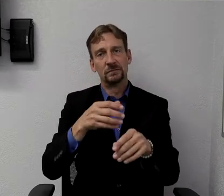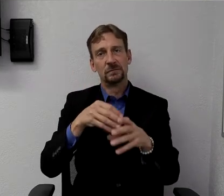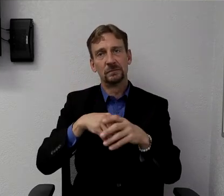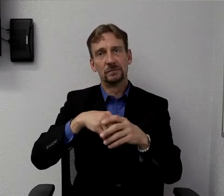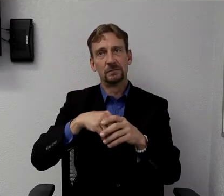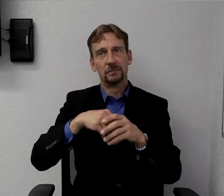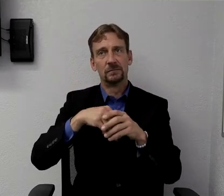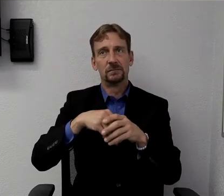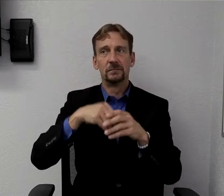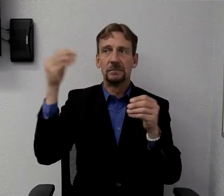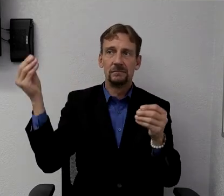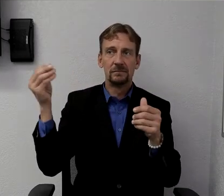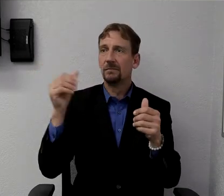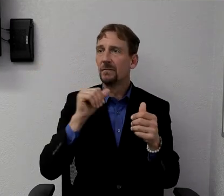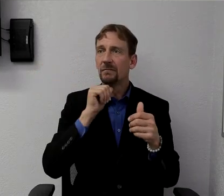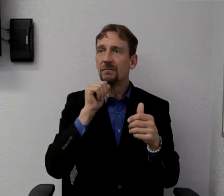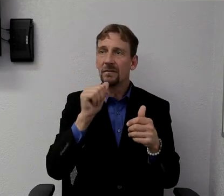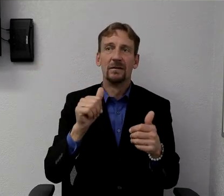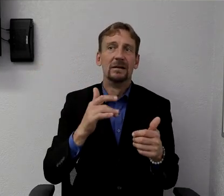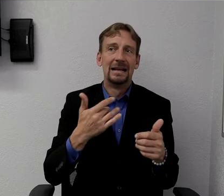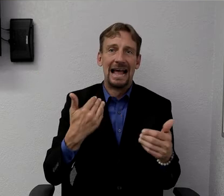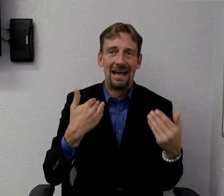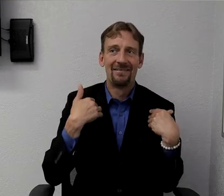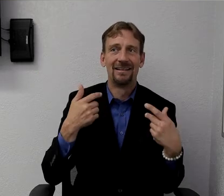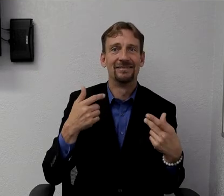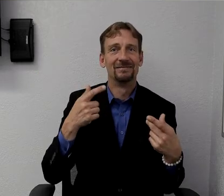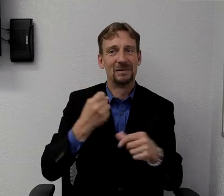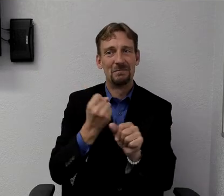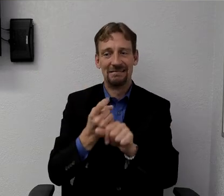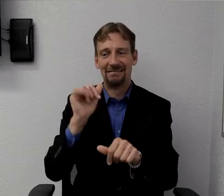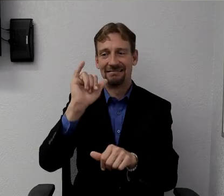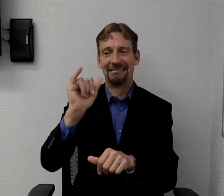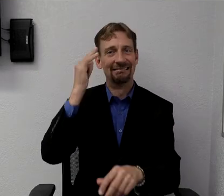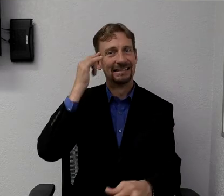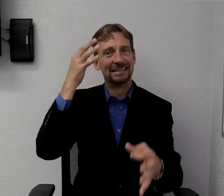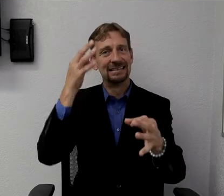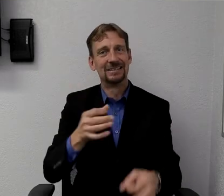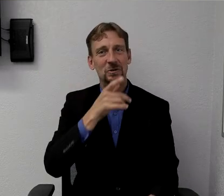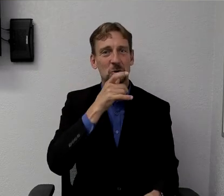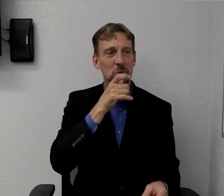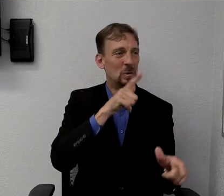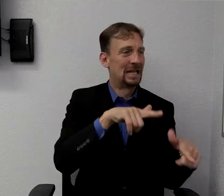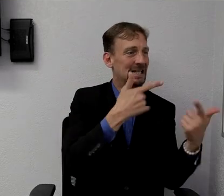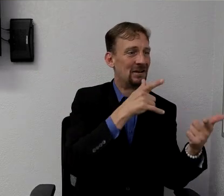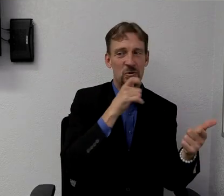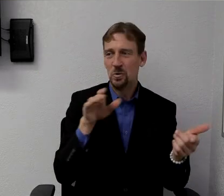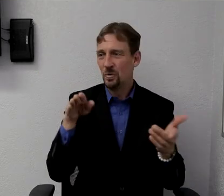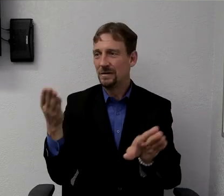unfathomable position of having to decide, who lives and who dies, or who gets care and who doesn't get